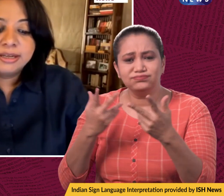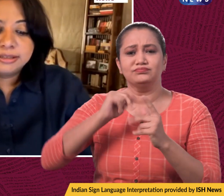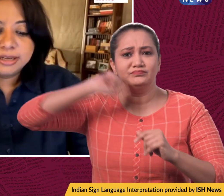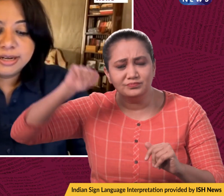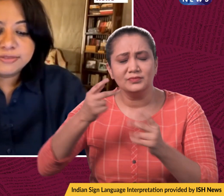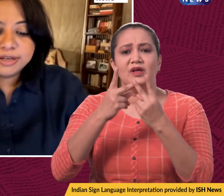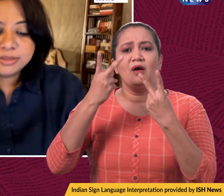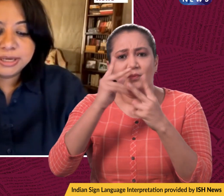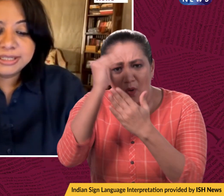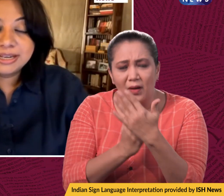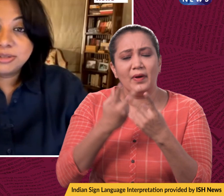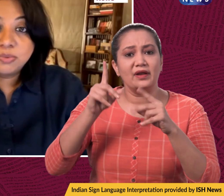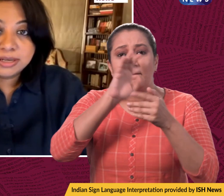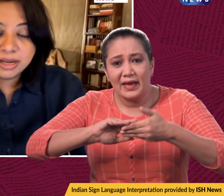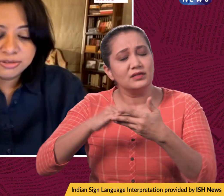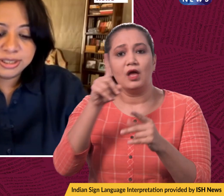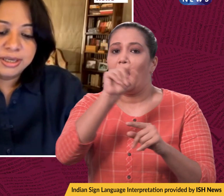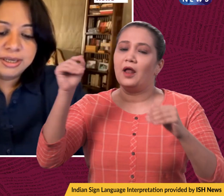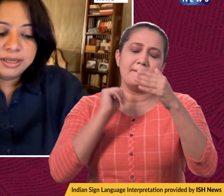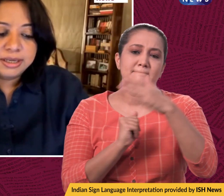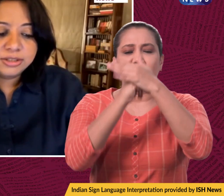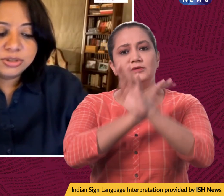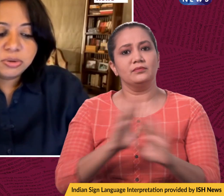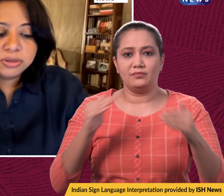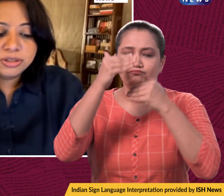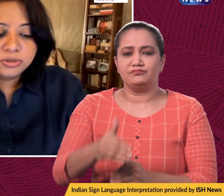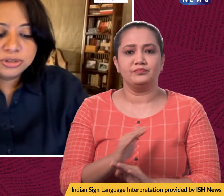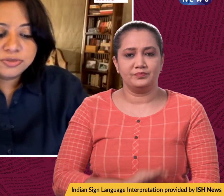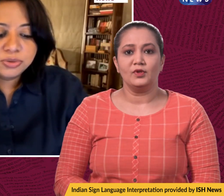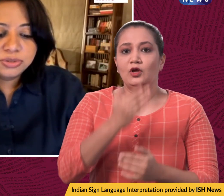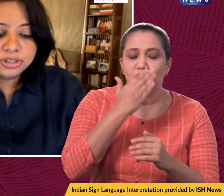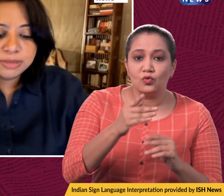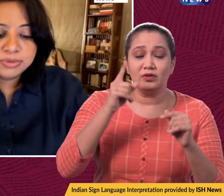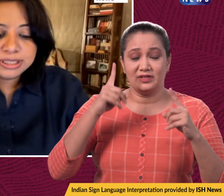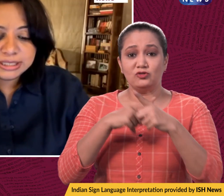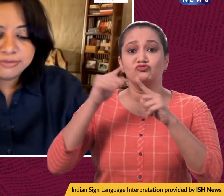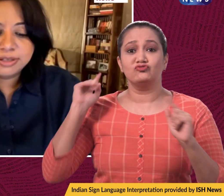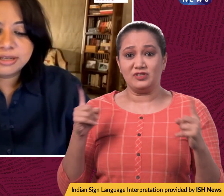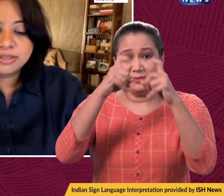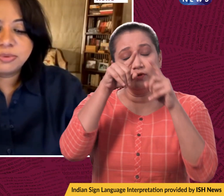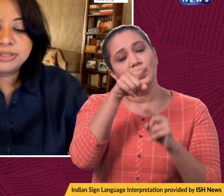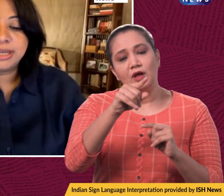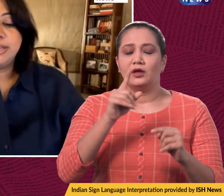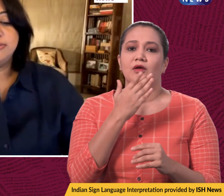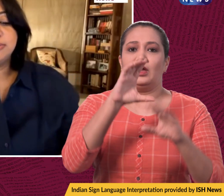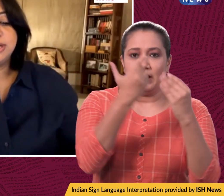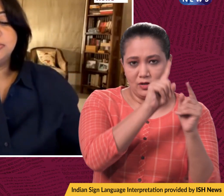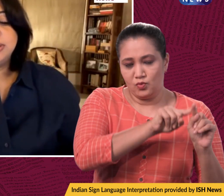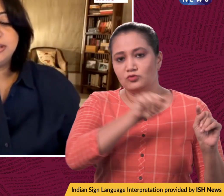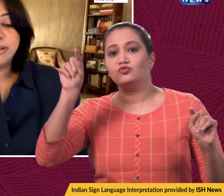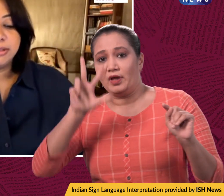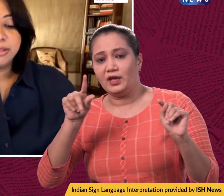rallies, dharnas, fairs and weddings down to 100. It has also ordered closure of schools in Jaipur city for classes 1 to 8